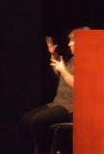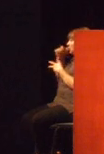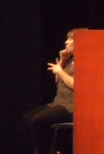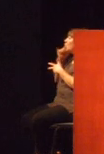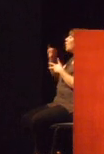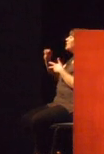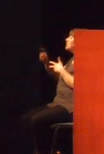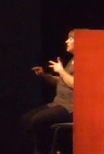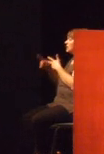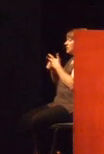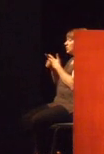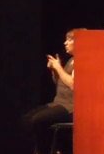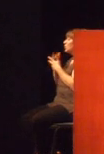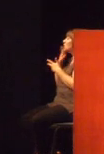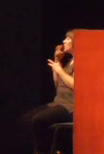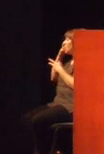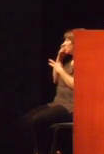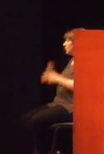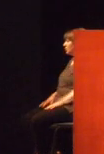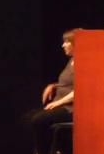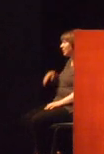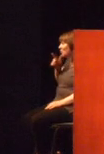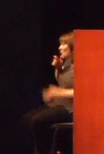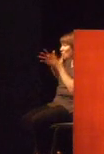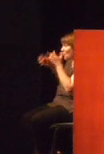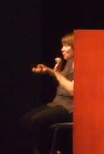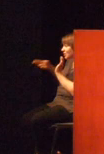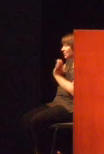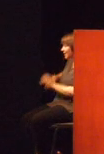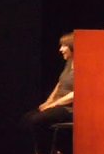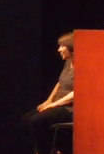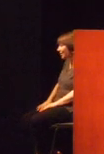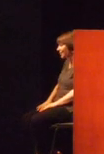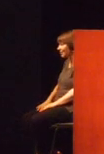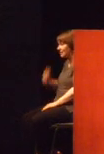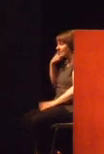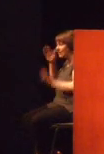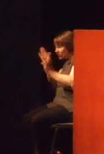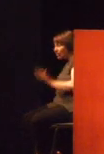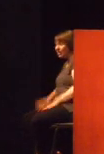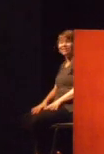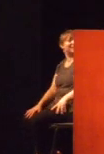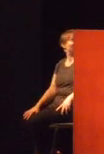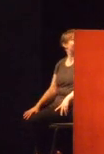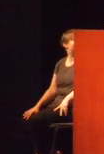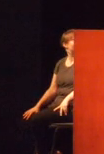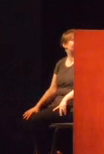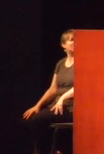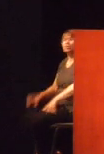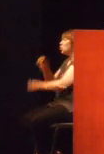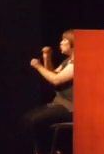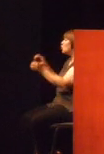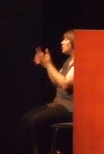colorblind. So who wants to sign up? Like, you know, sounds great, right? Like, nobody wants to be white when those are the